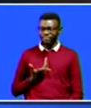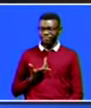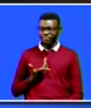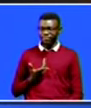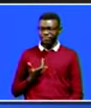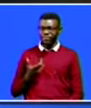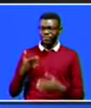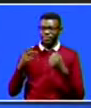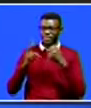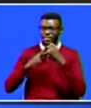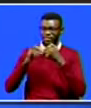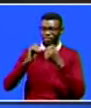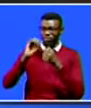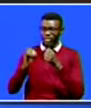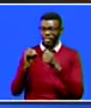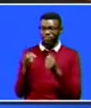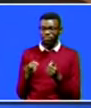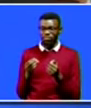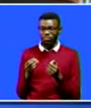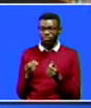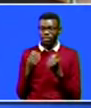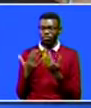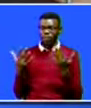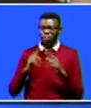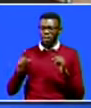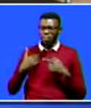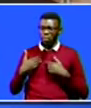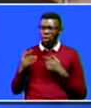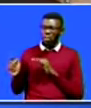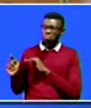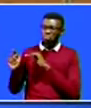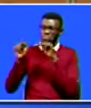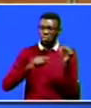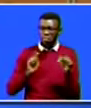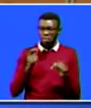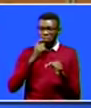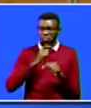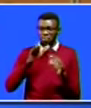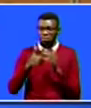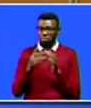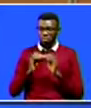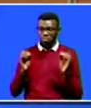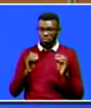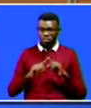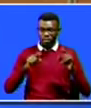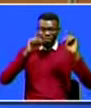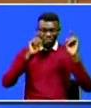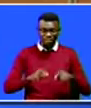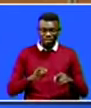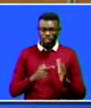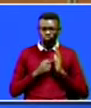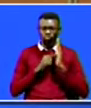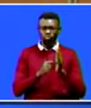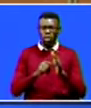be tourists. Now, we don't want to bring all those people here to Kenya, but we want some of them. So we need to be prominent in that